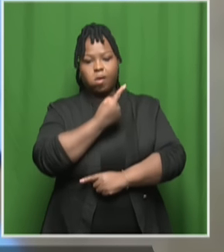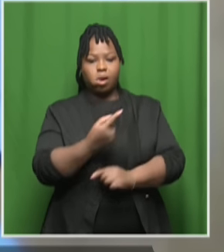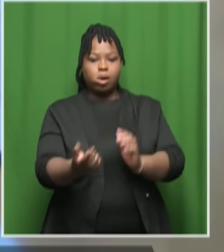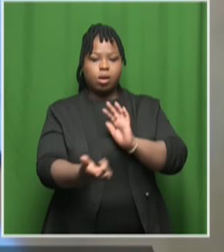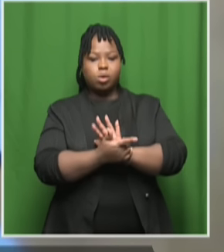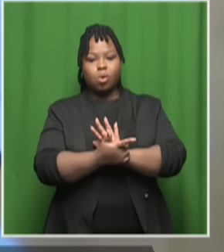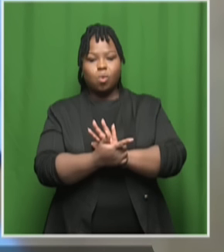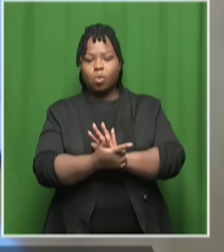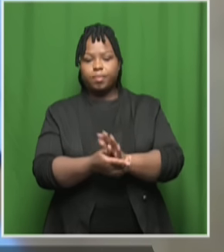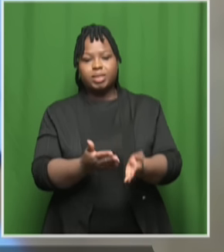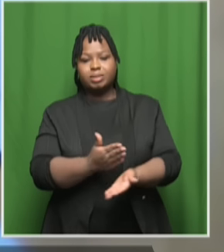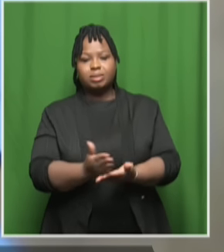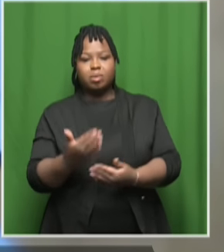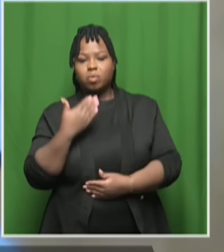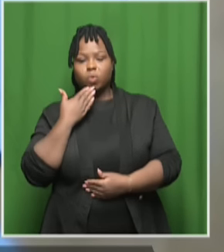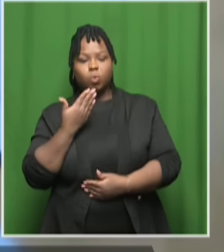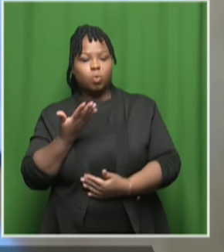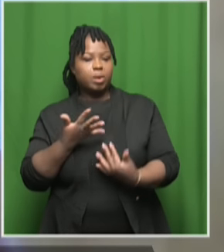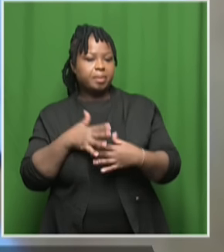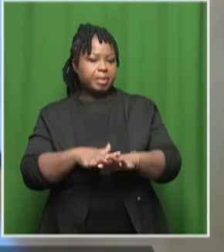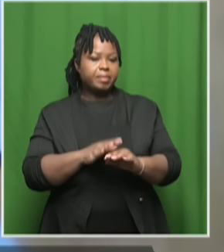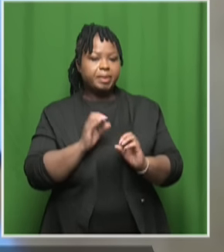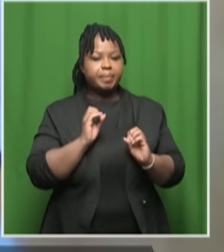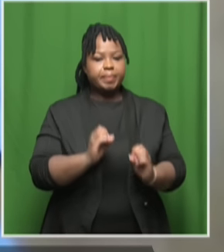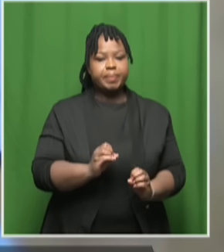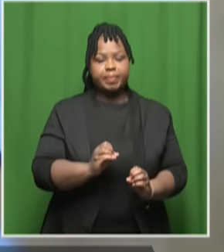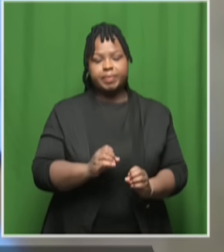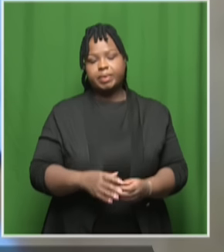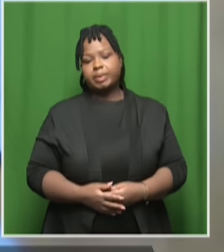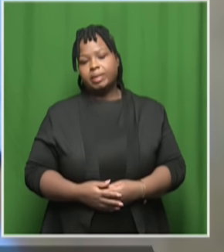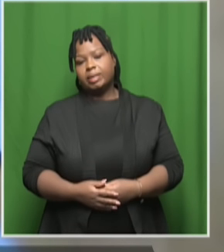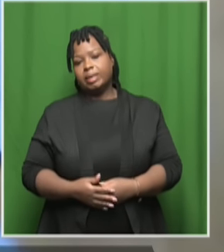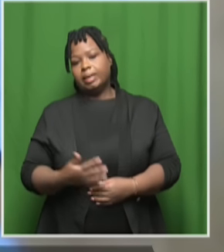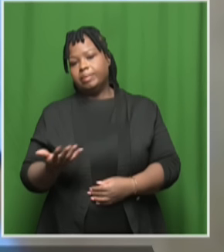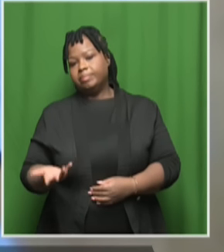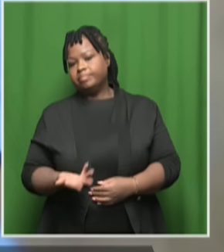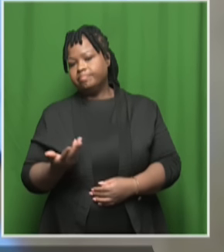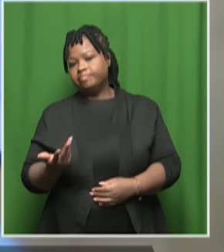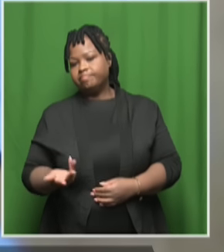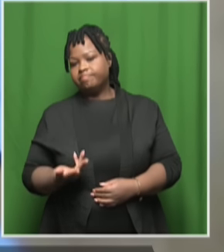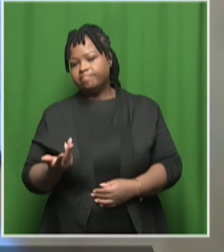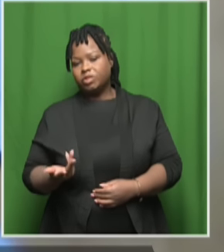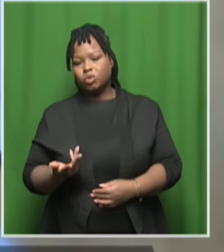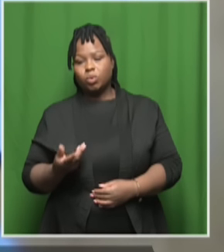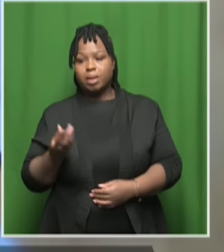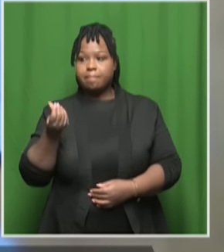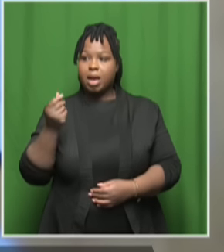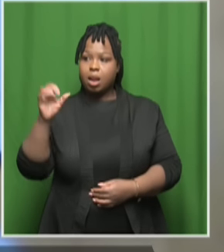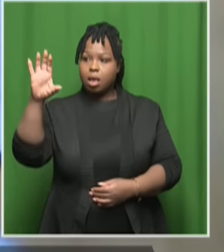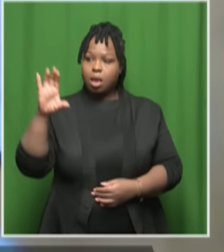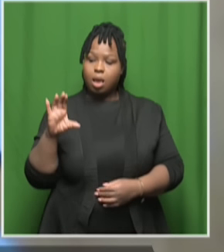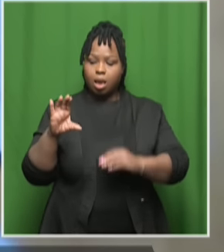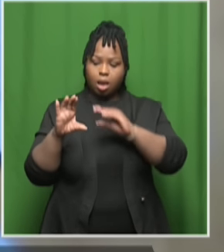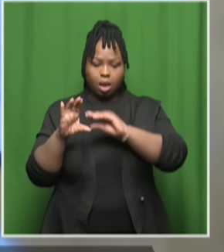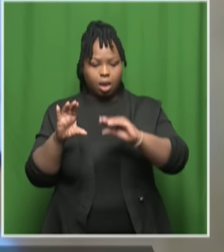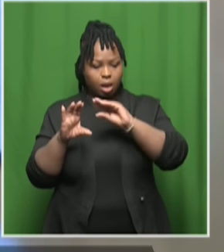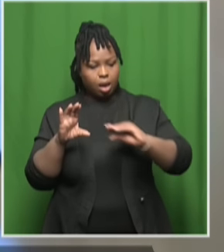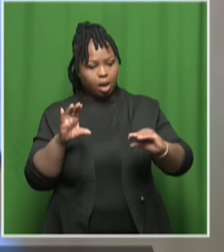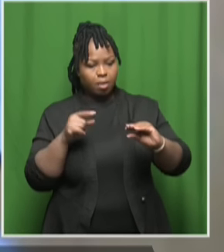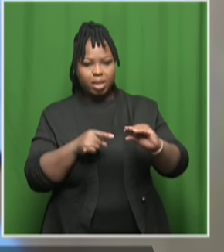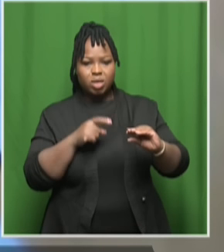rules, not implementing council decisions, not utilizing the funding that we've received, be it now